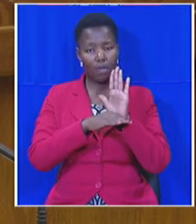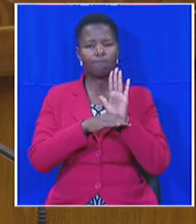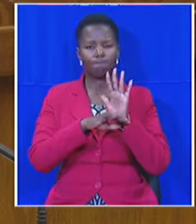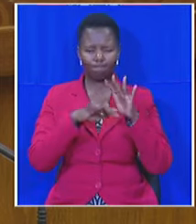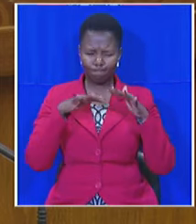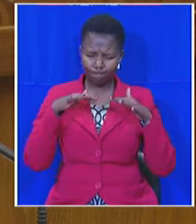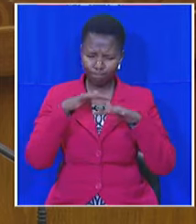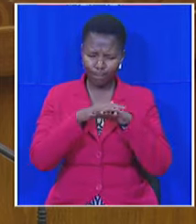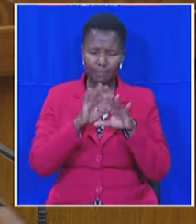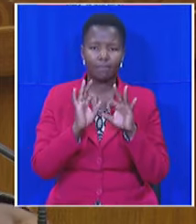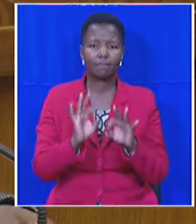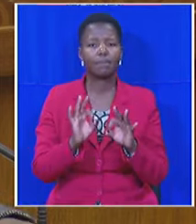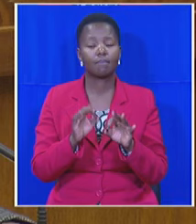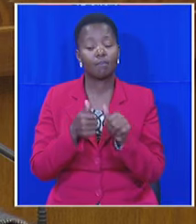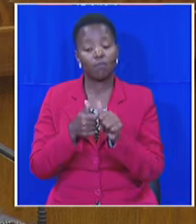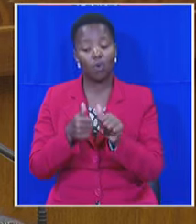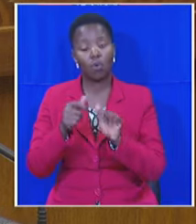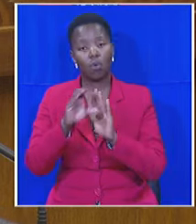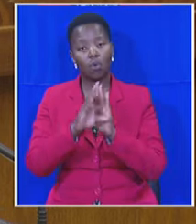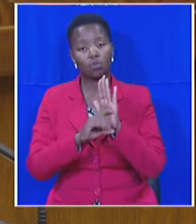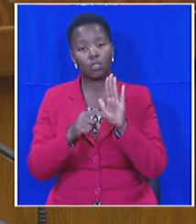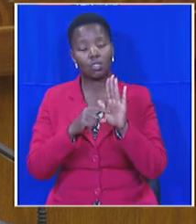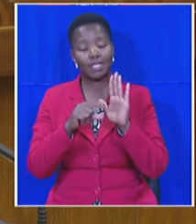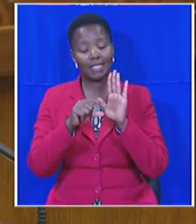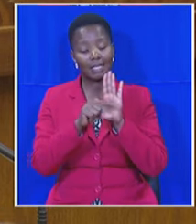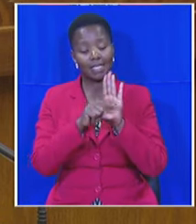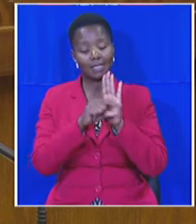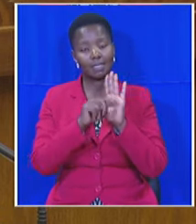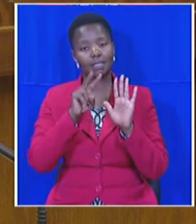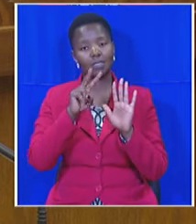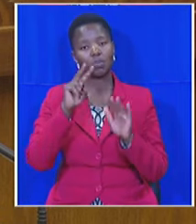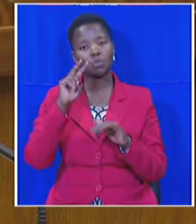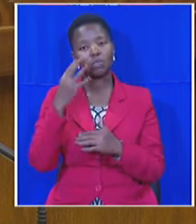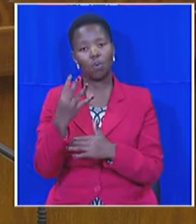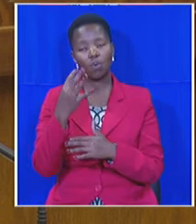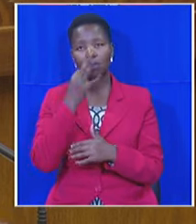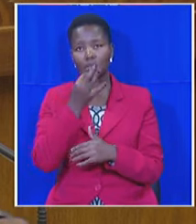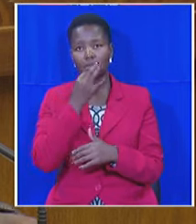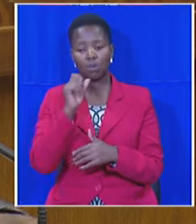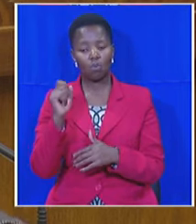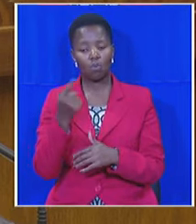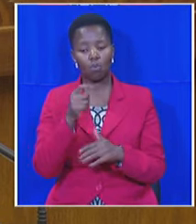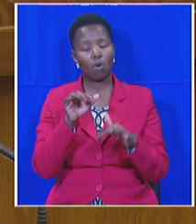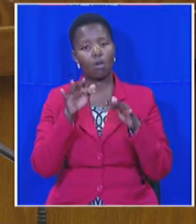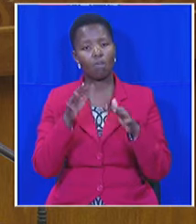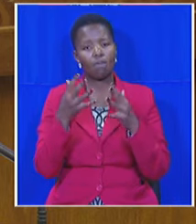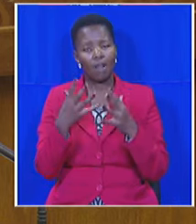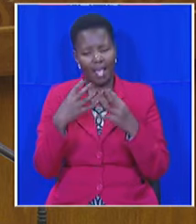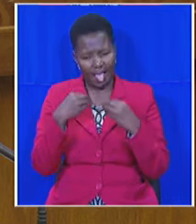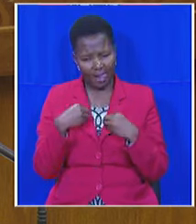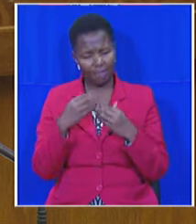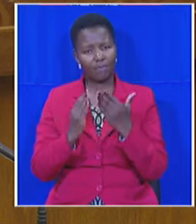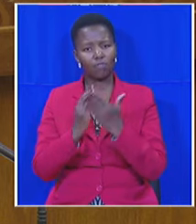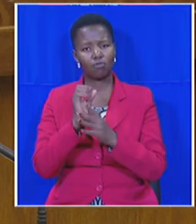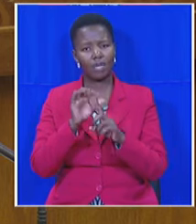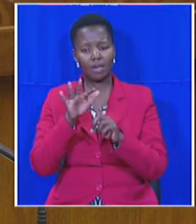constitutional mandate in terms of Section 24, which states that everyone has the right to an environment that is not harmful to